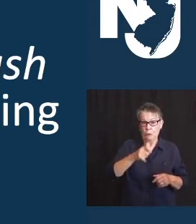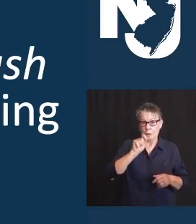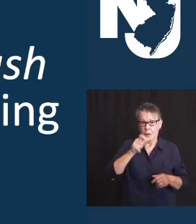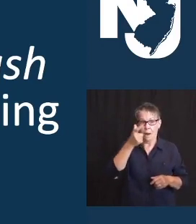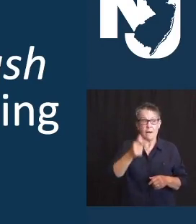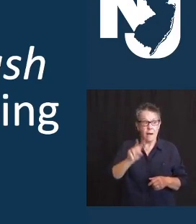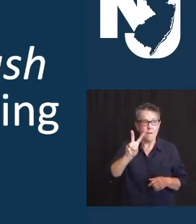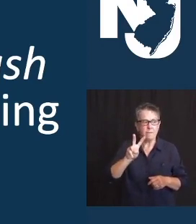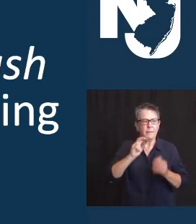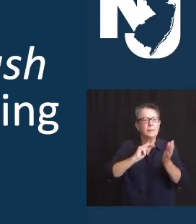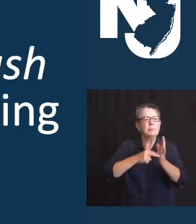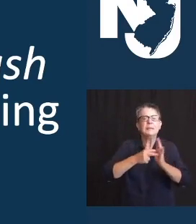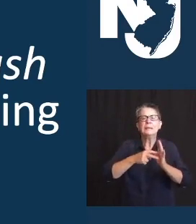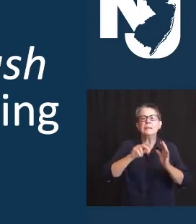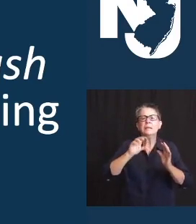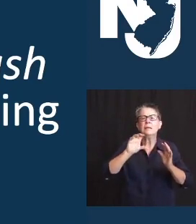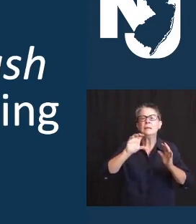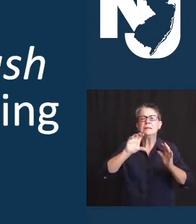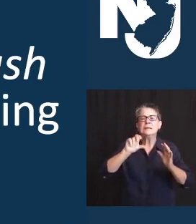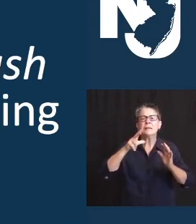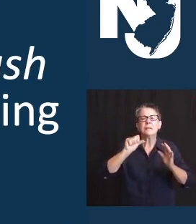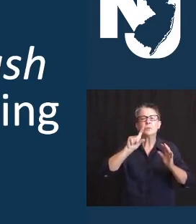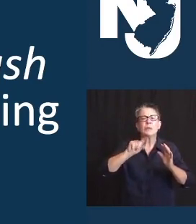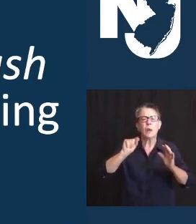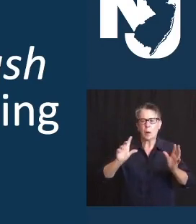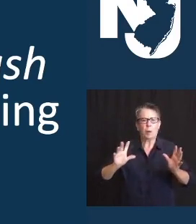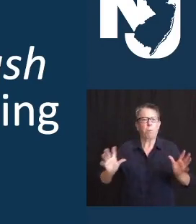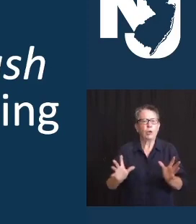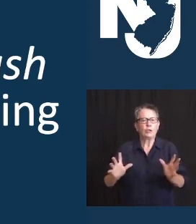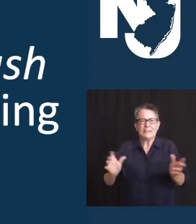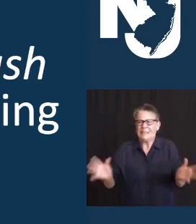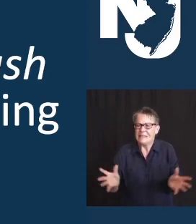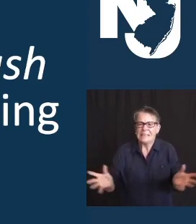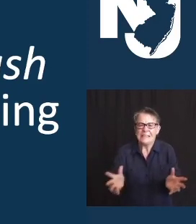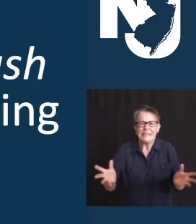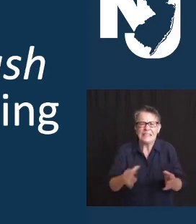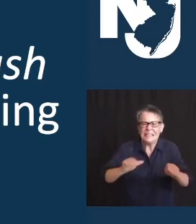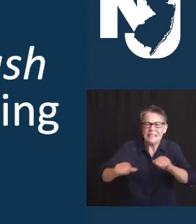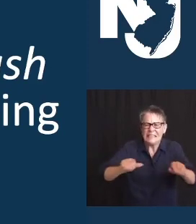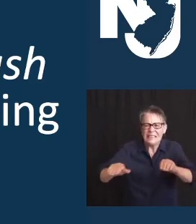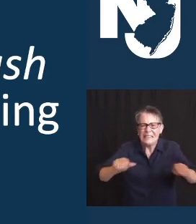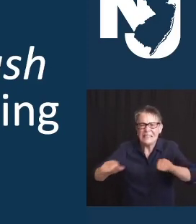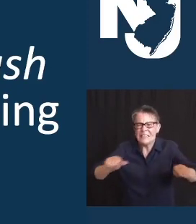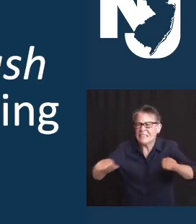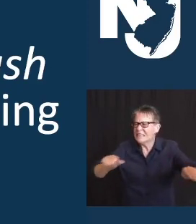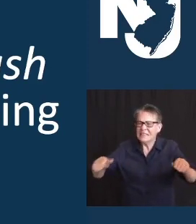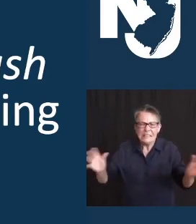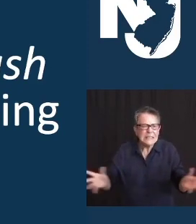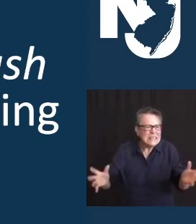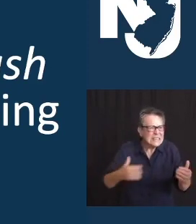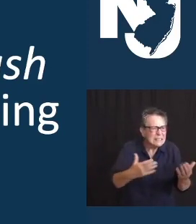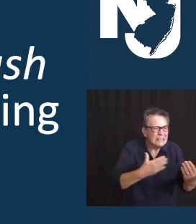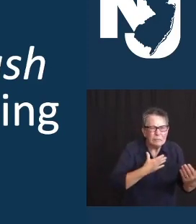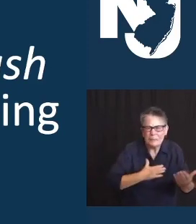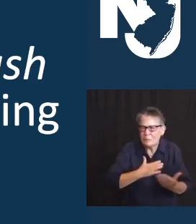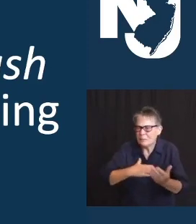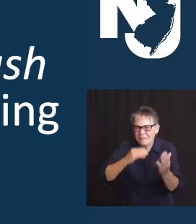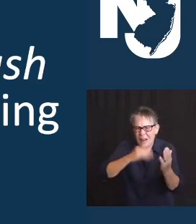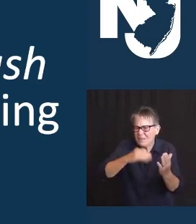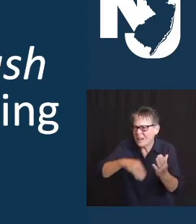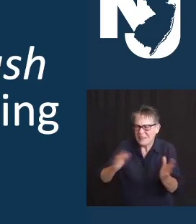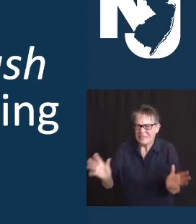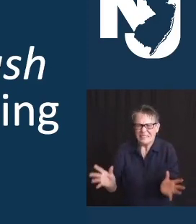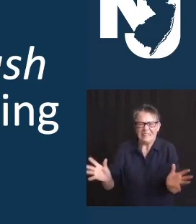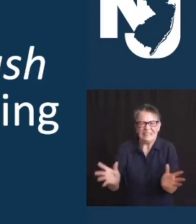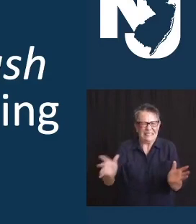census.nj.gov, census.nj.gov. And communities across the state have challenged each other to see who can outperform the other. Let's all